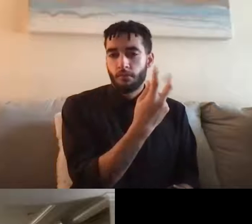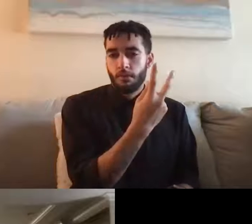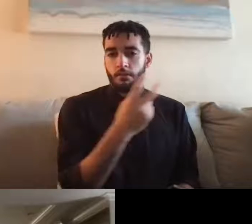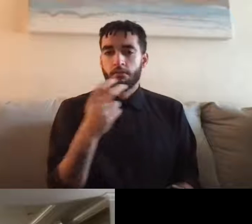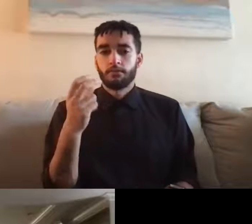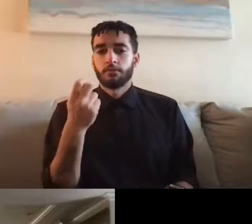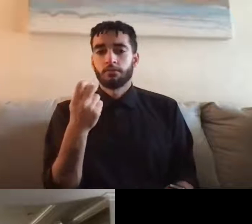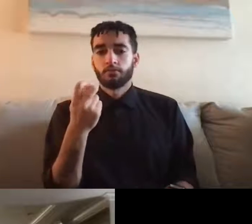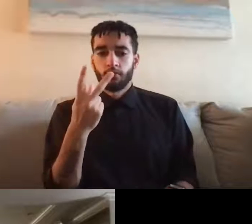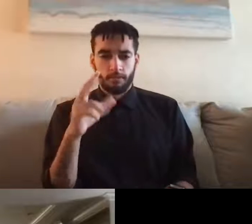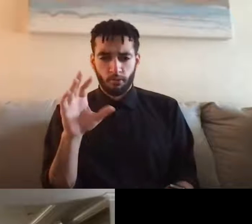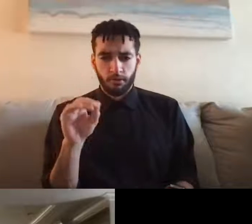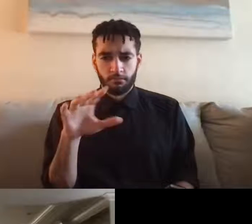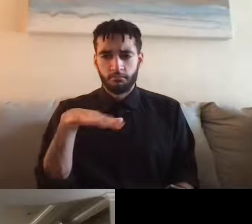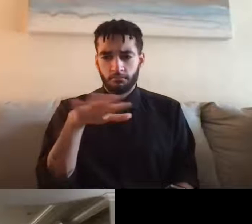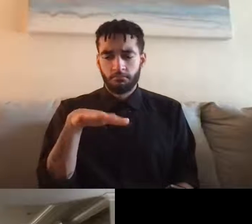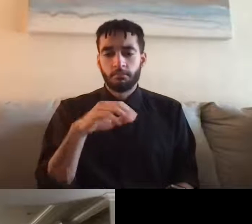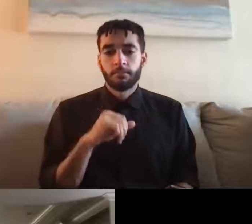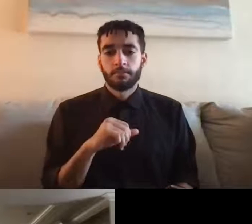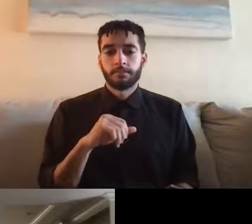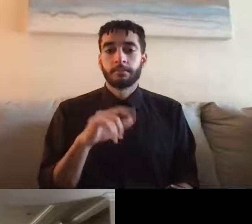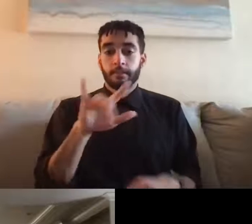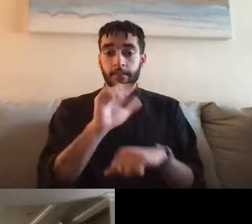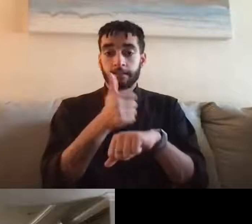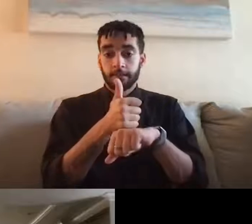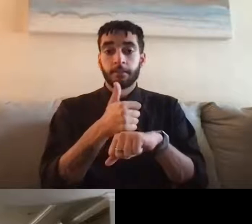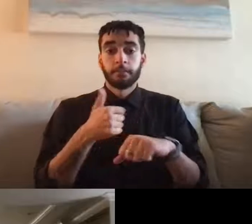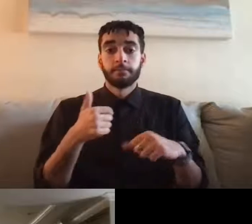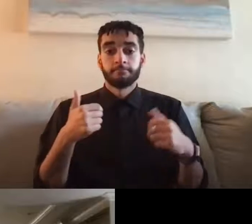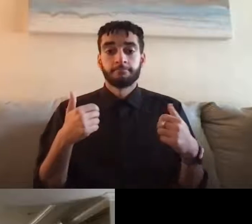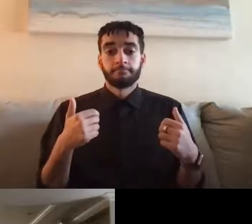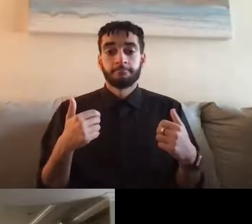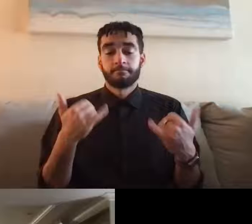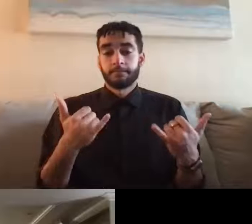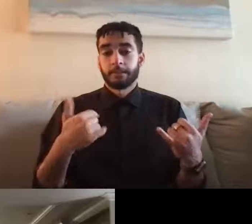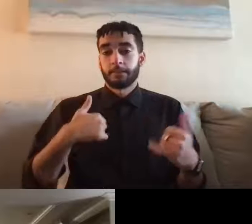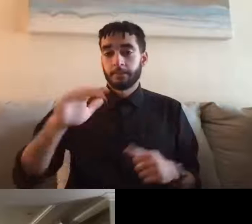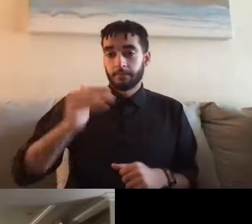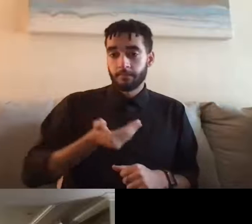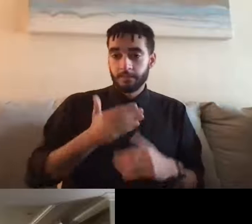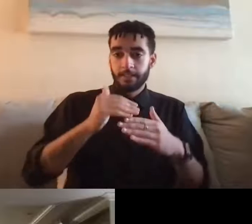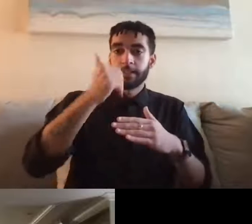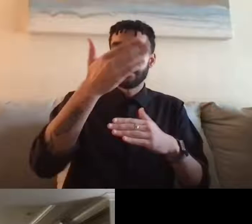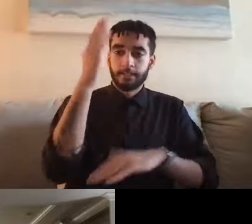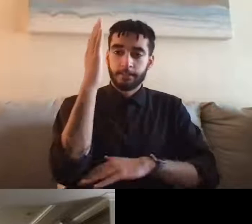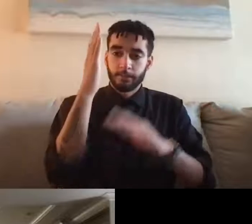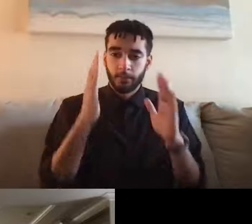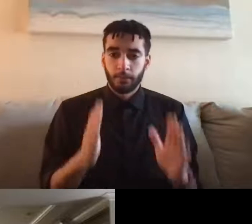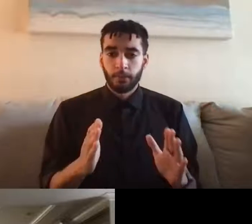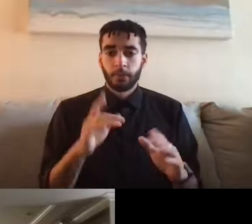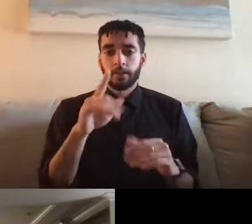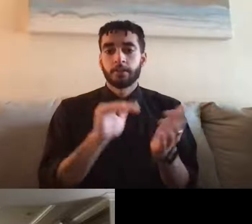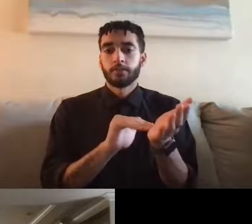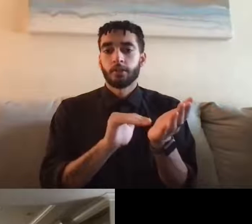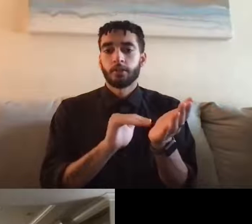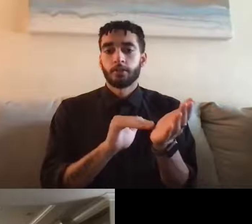noon. So with that said, as a proud Aggie, I would like to invite our next speaker, and that is Dr. Janice